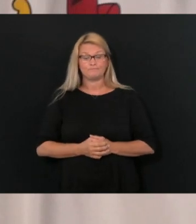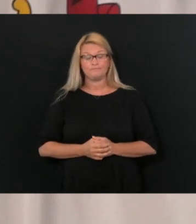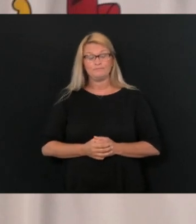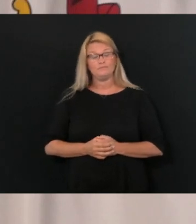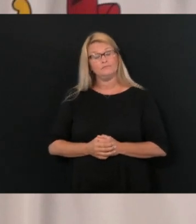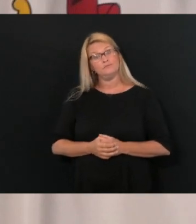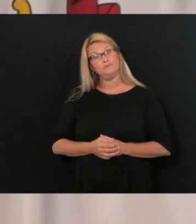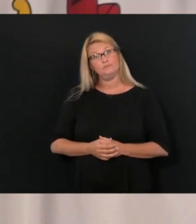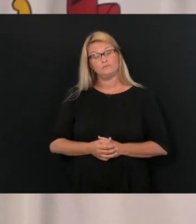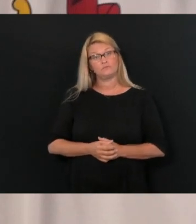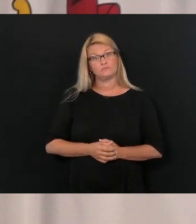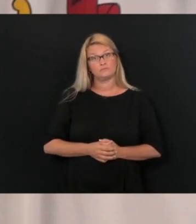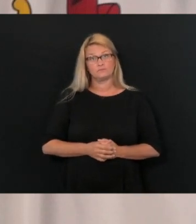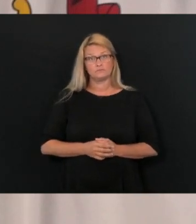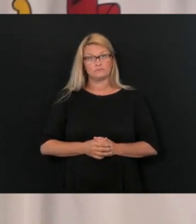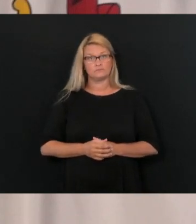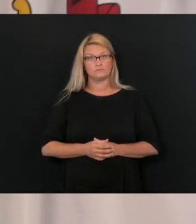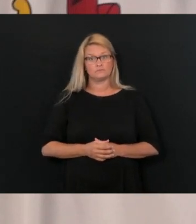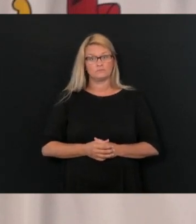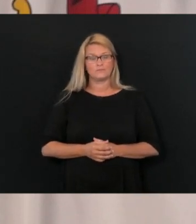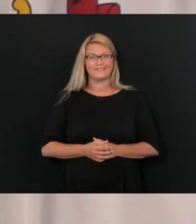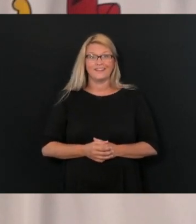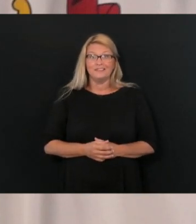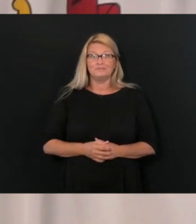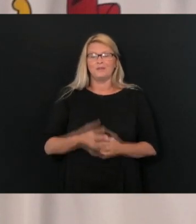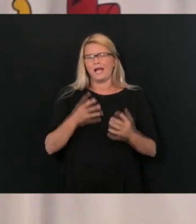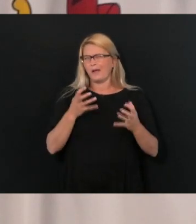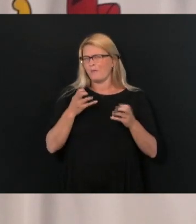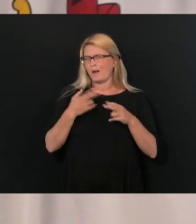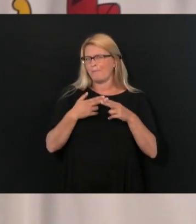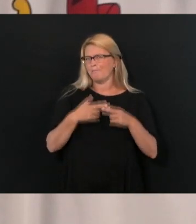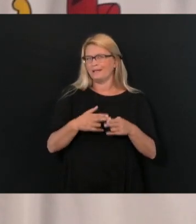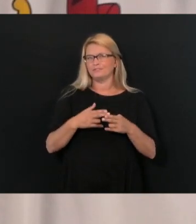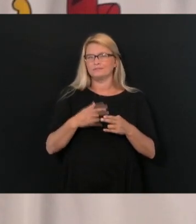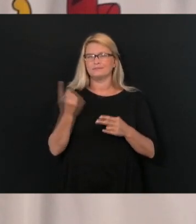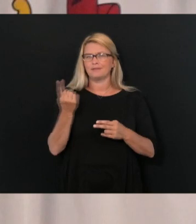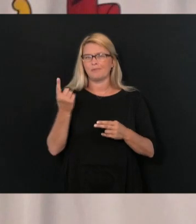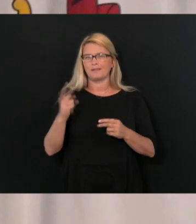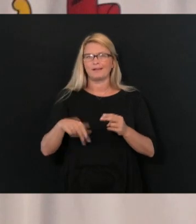want to talk to you just a second about grandmothers here, and